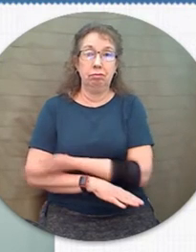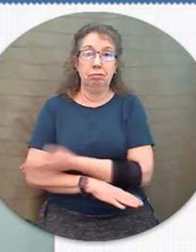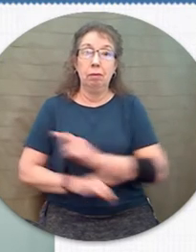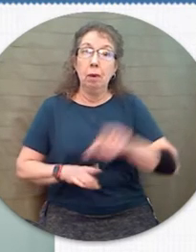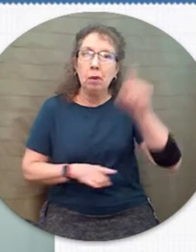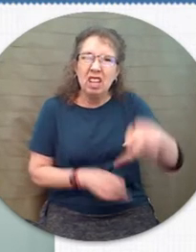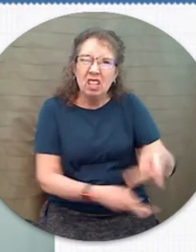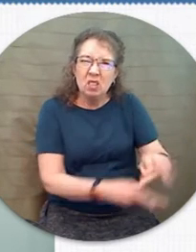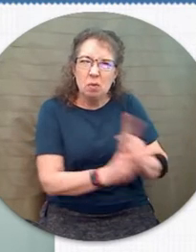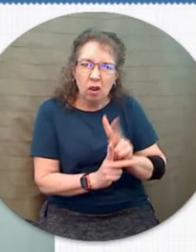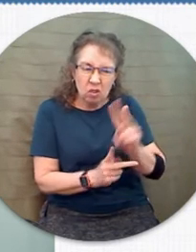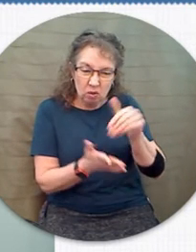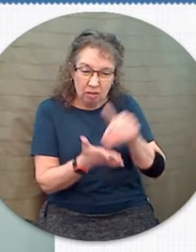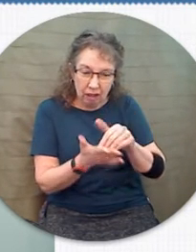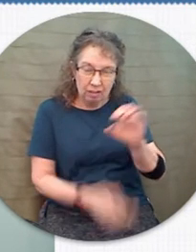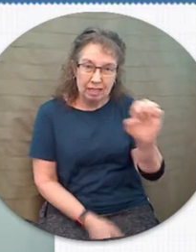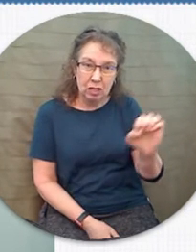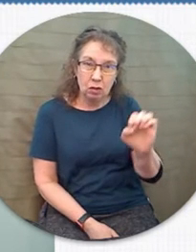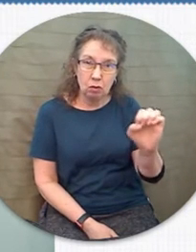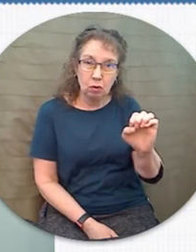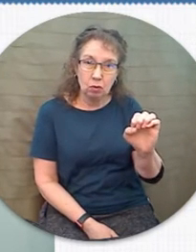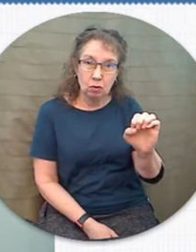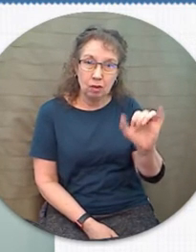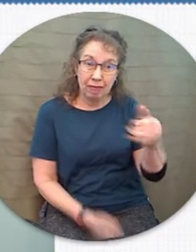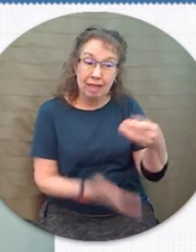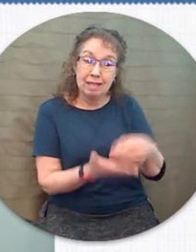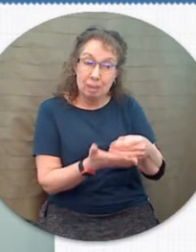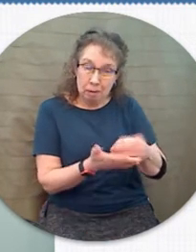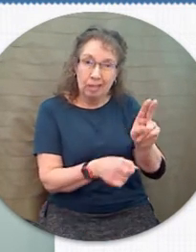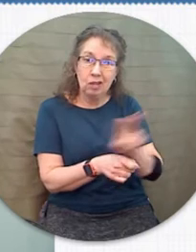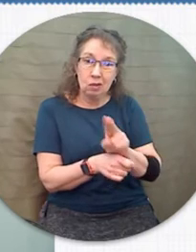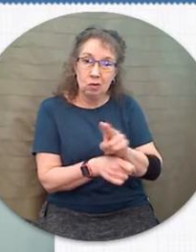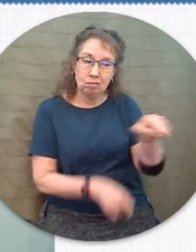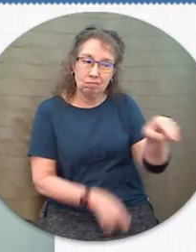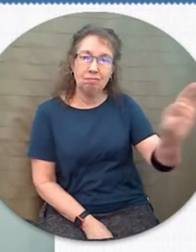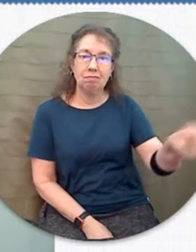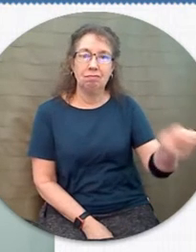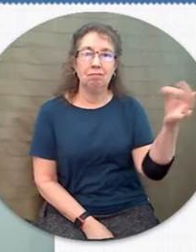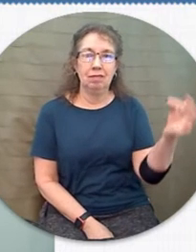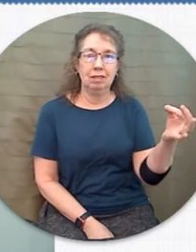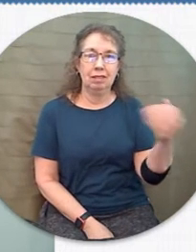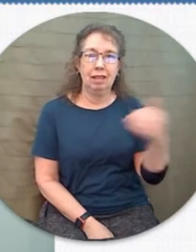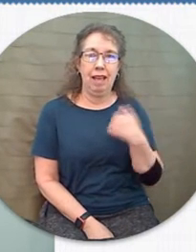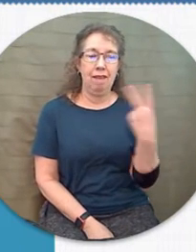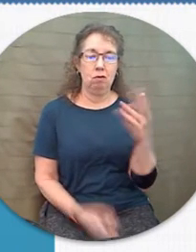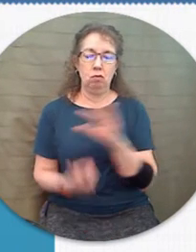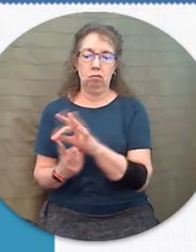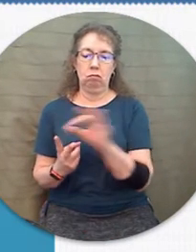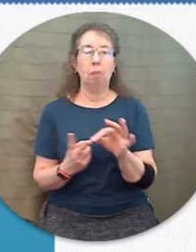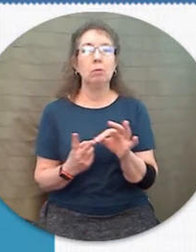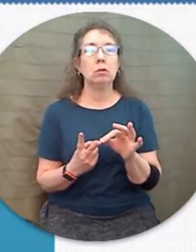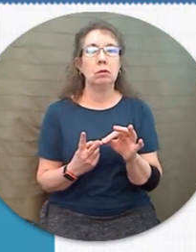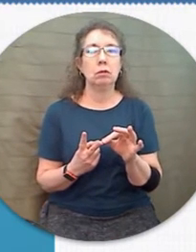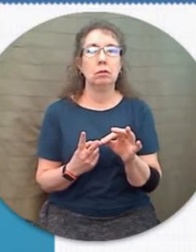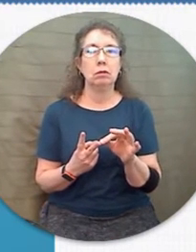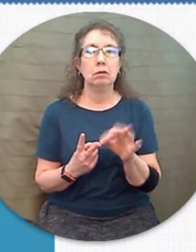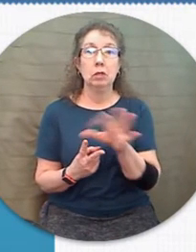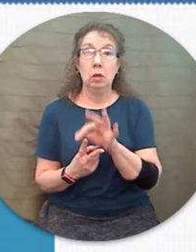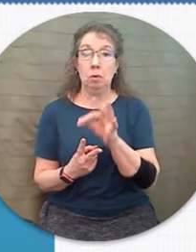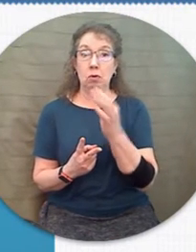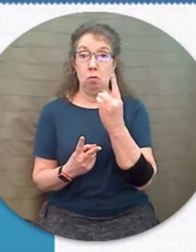borrow 2,000 euros, which is the currency in France. Come take a look at our two different options. Option